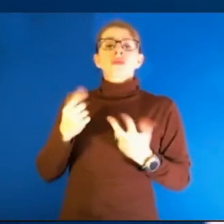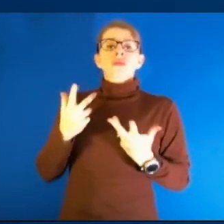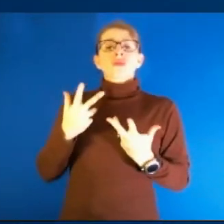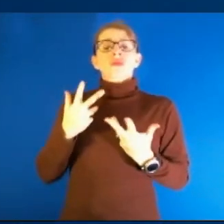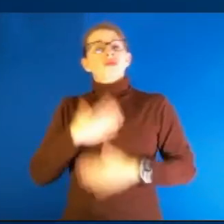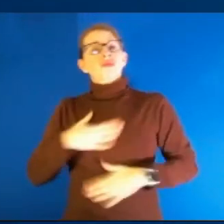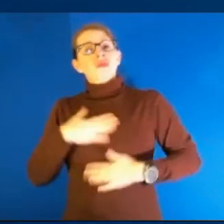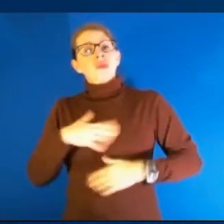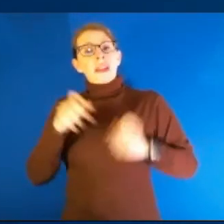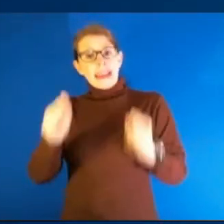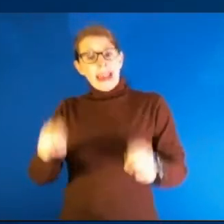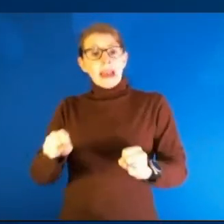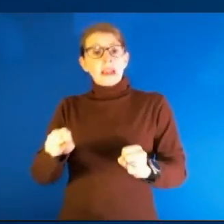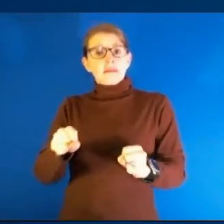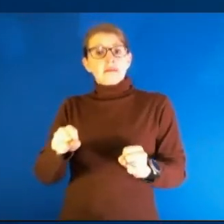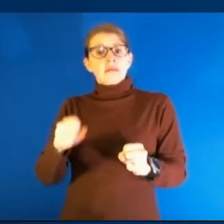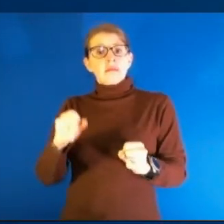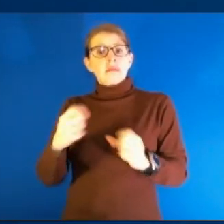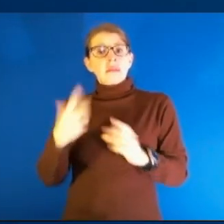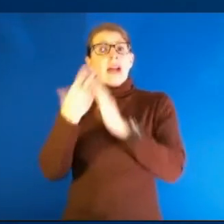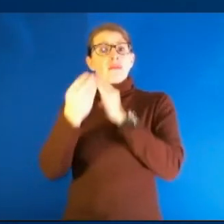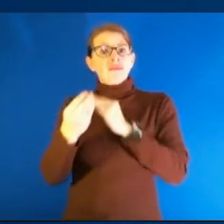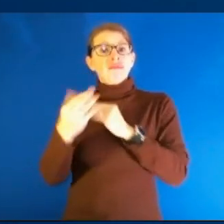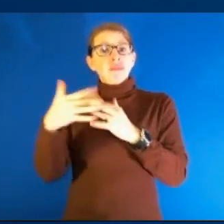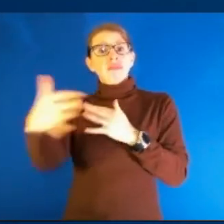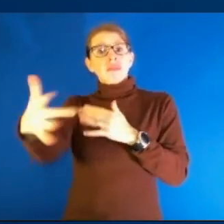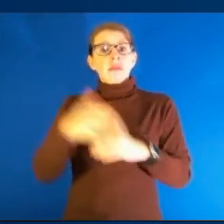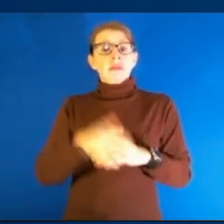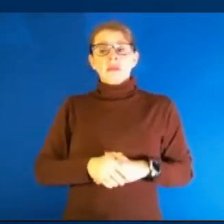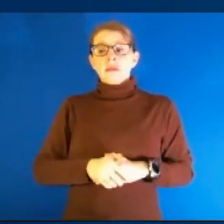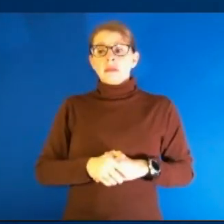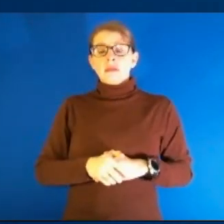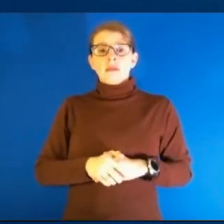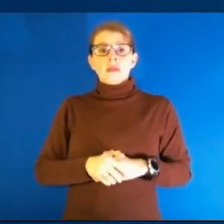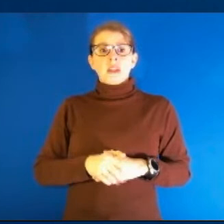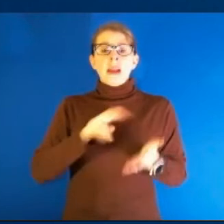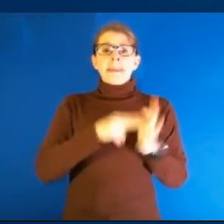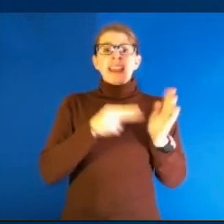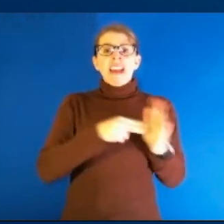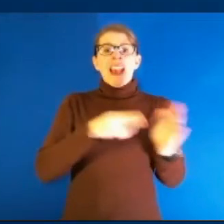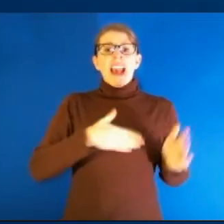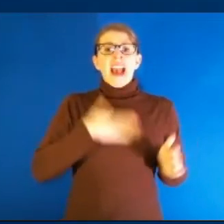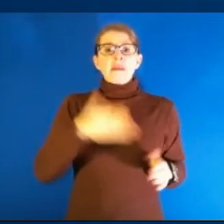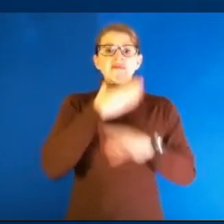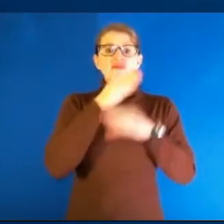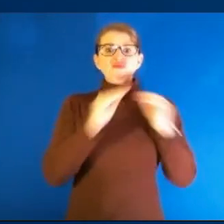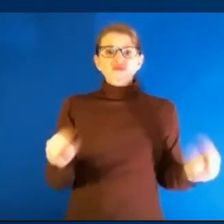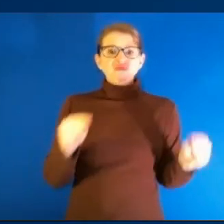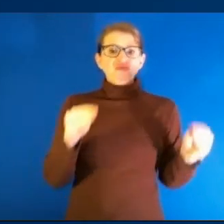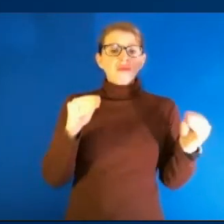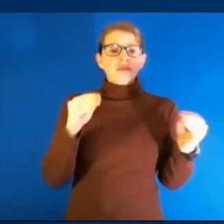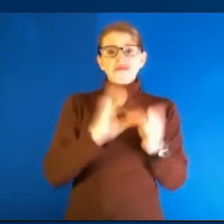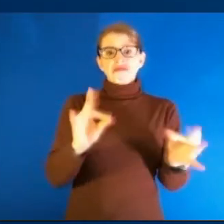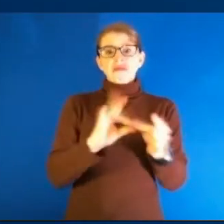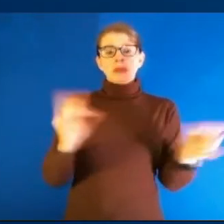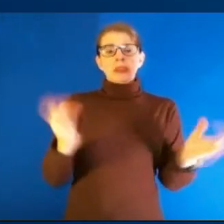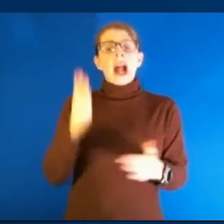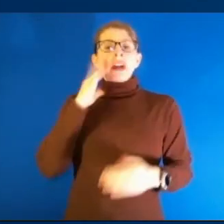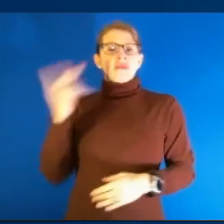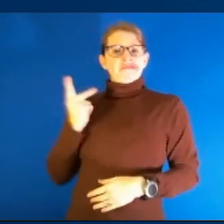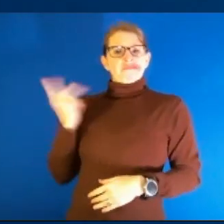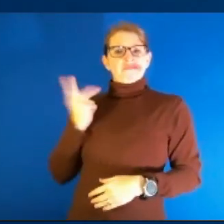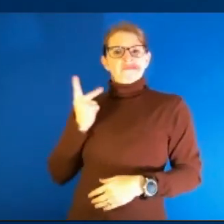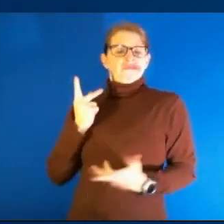joy. And we don't, we're not complete killjoys here. I know that maybe Hawkeye and I can come across like that, but we're really not